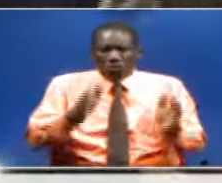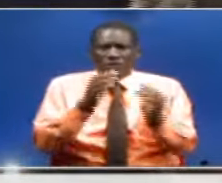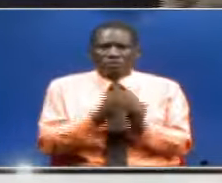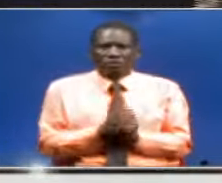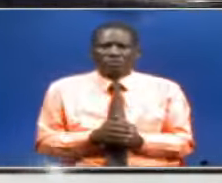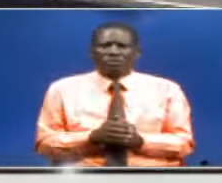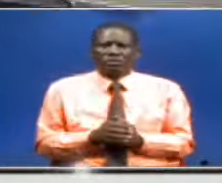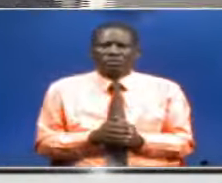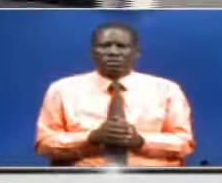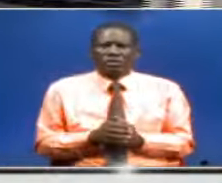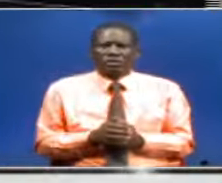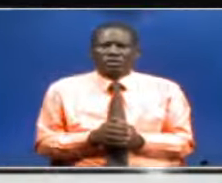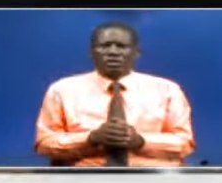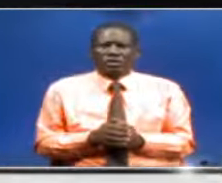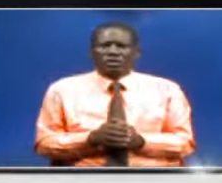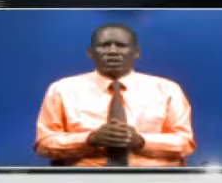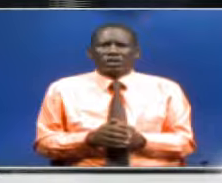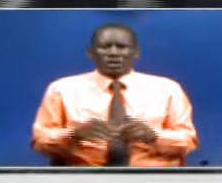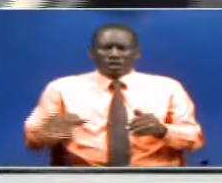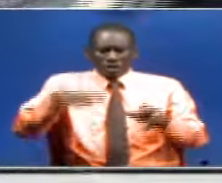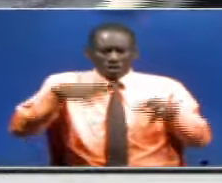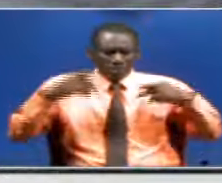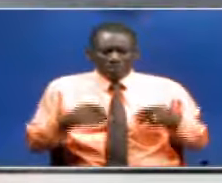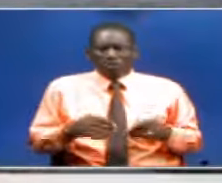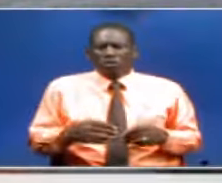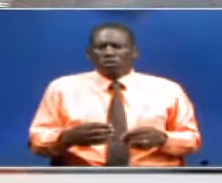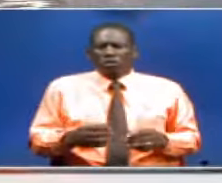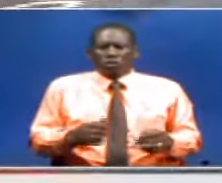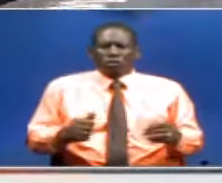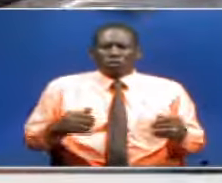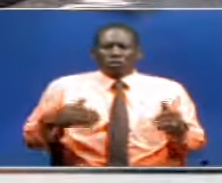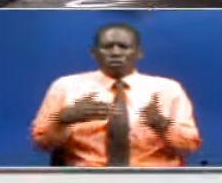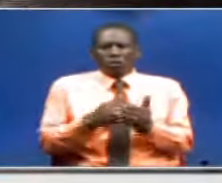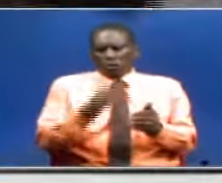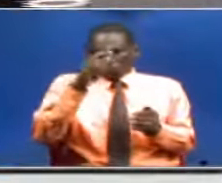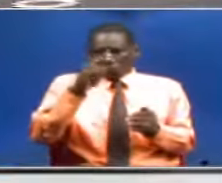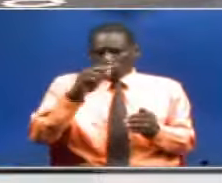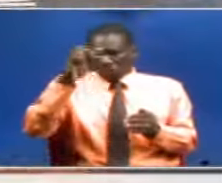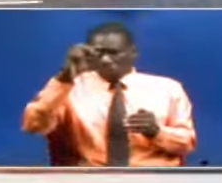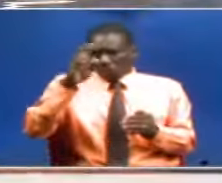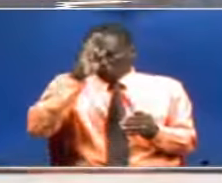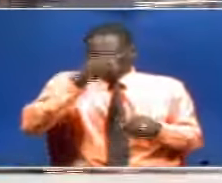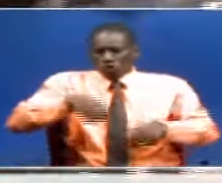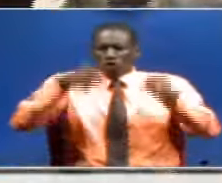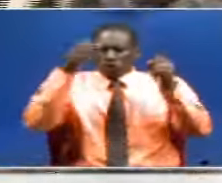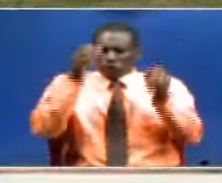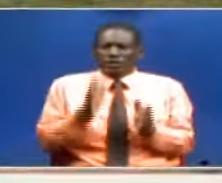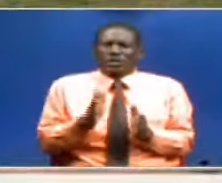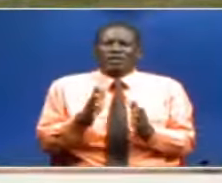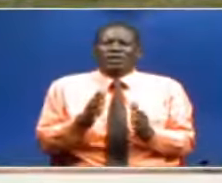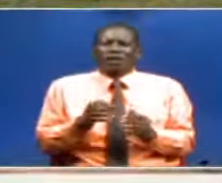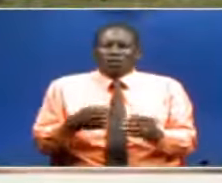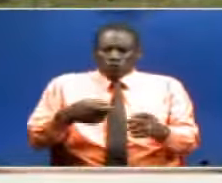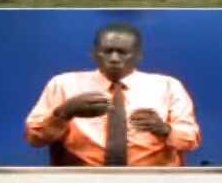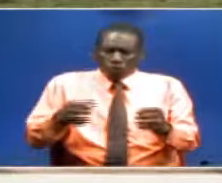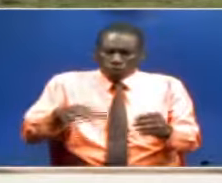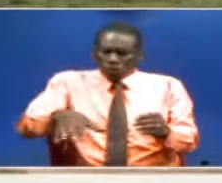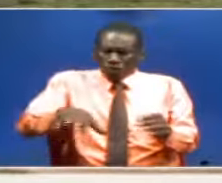ACT residents denied police opportunity to collect the body, saying the government has not been doing anything to protect them.